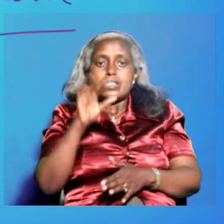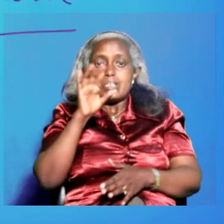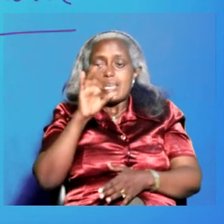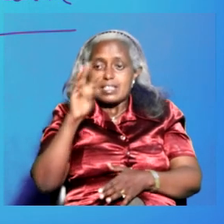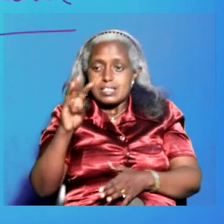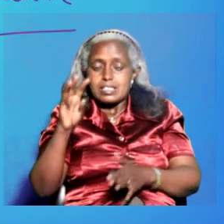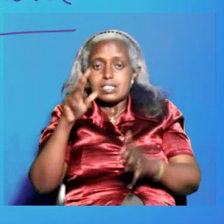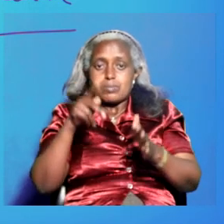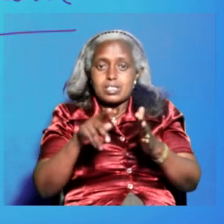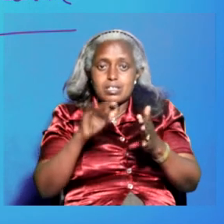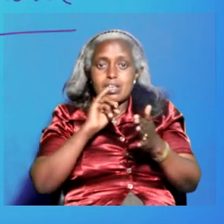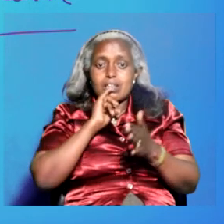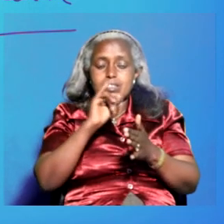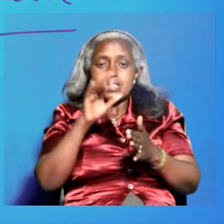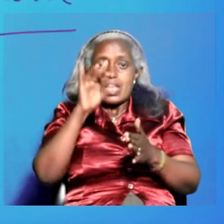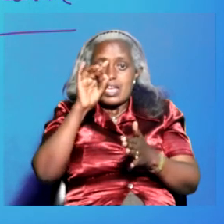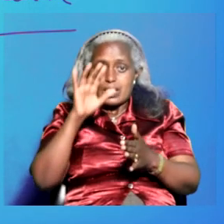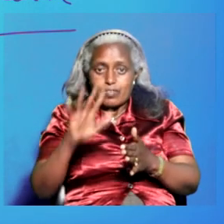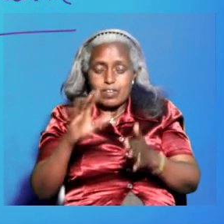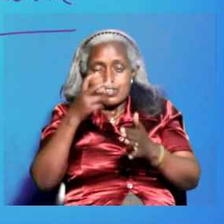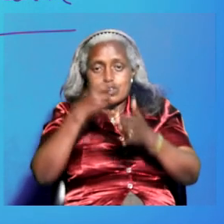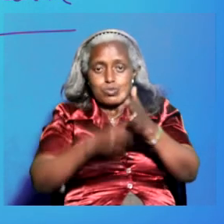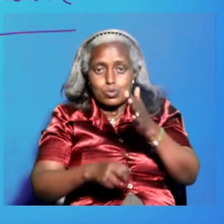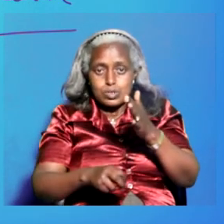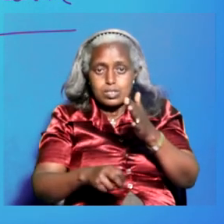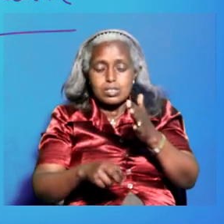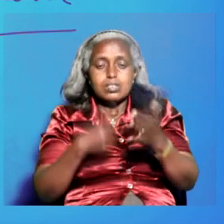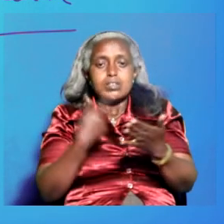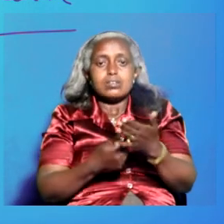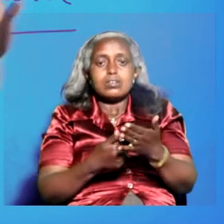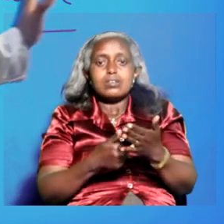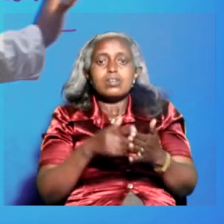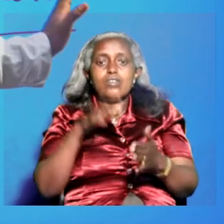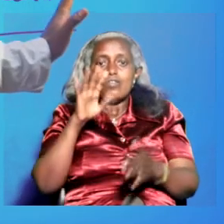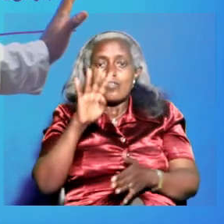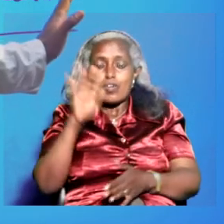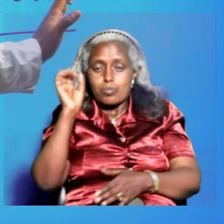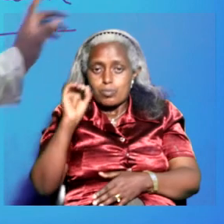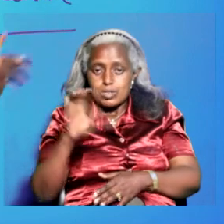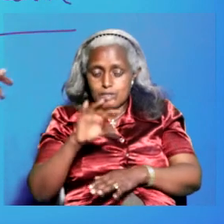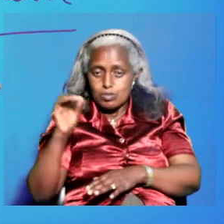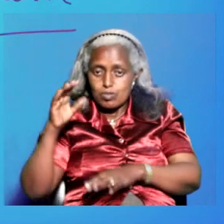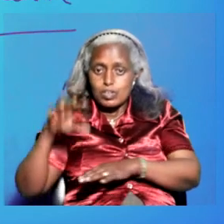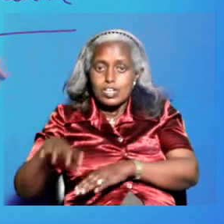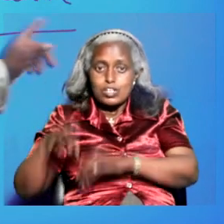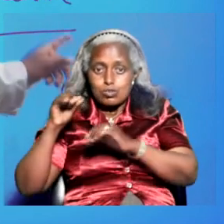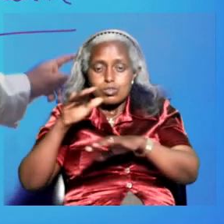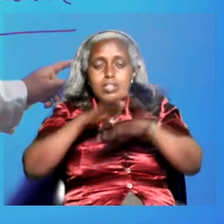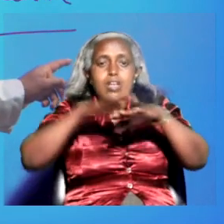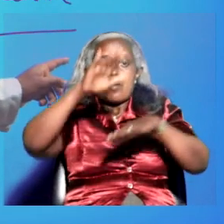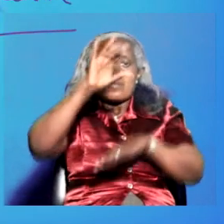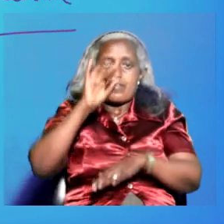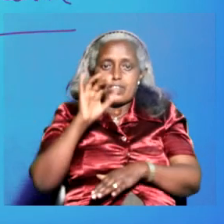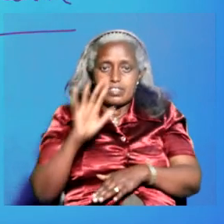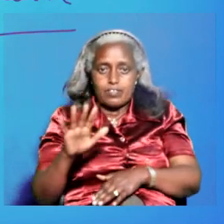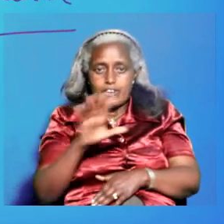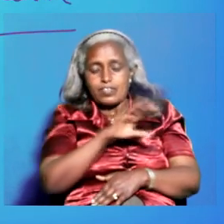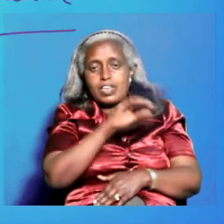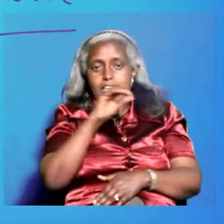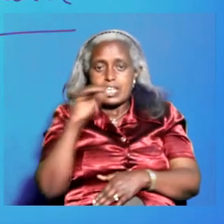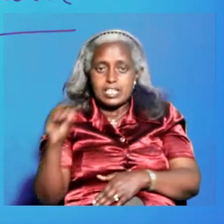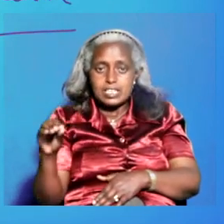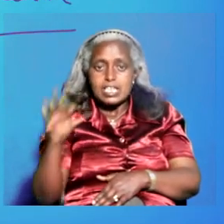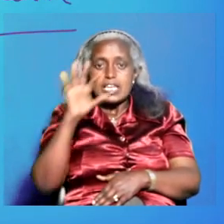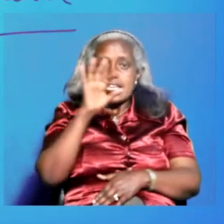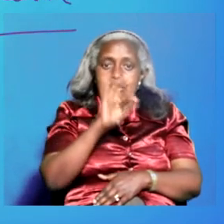96 percentile indicates 85, the score 85, so 4% of the students scored above 85, and